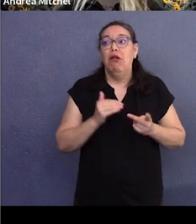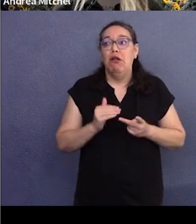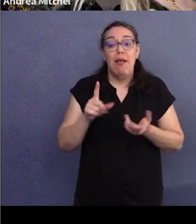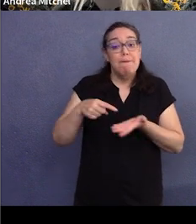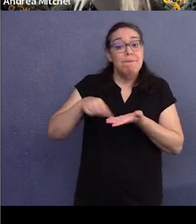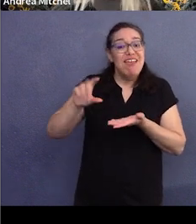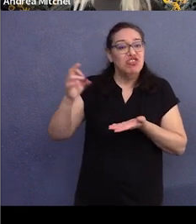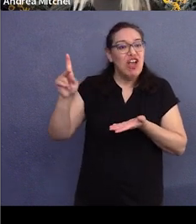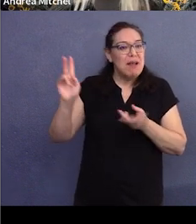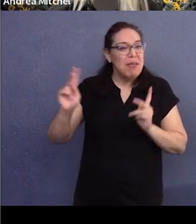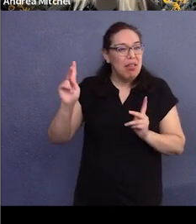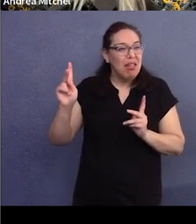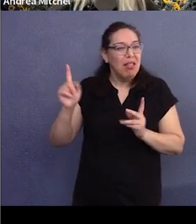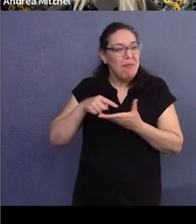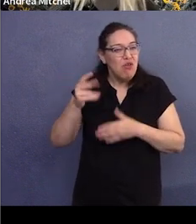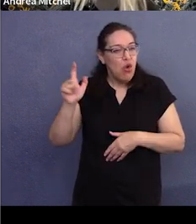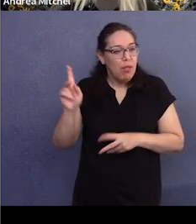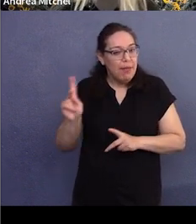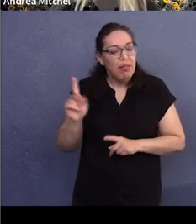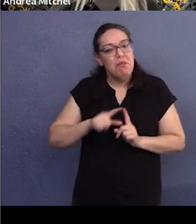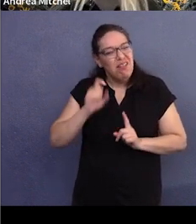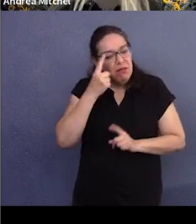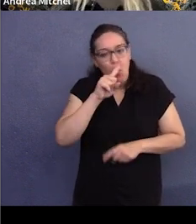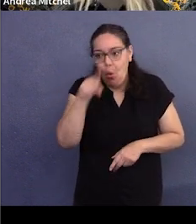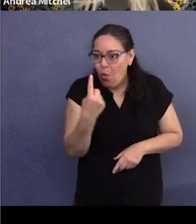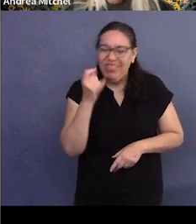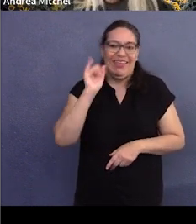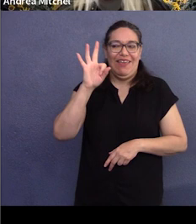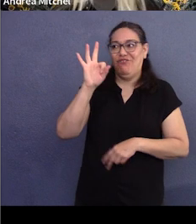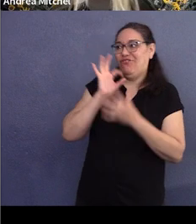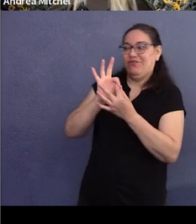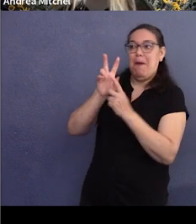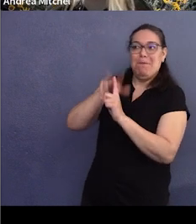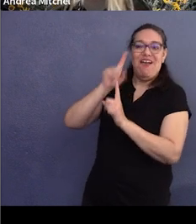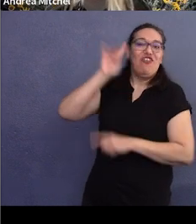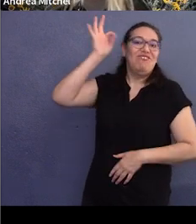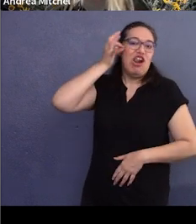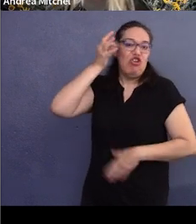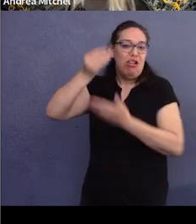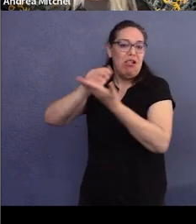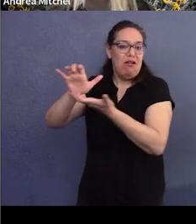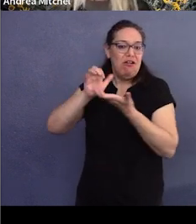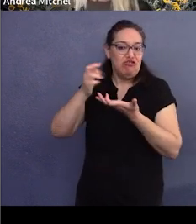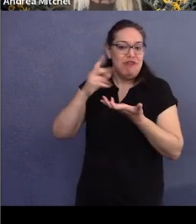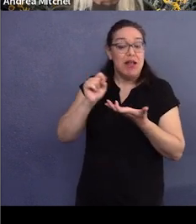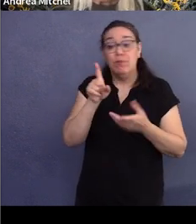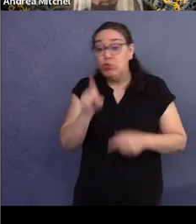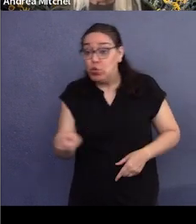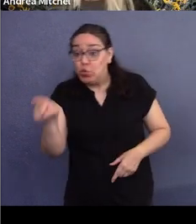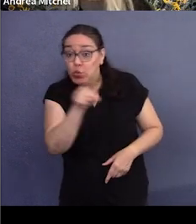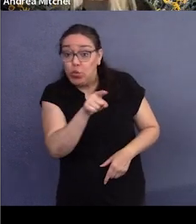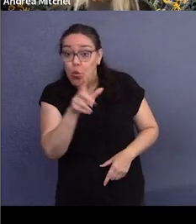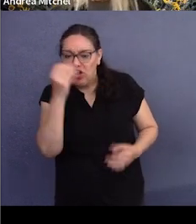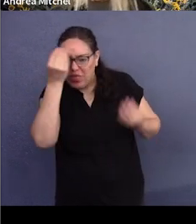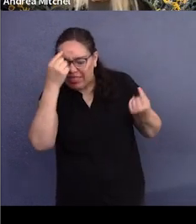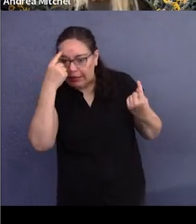paycheck people. But this is only after you're going after very large federal grants. What you are going to want to think about is what's called the de minimis,